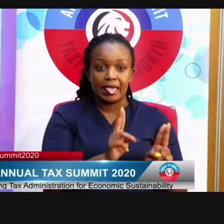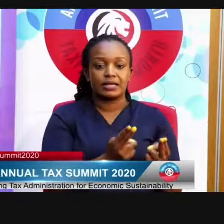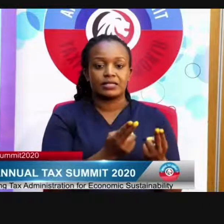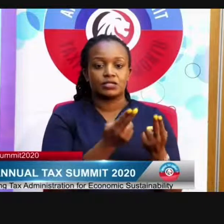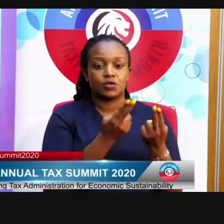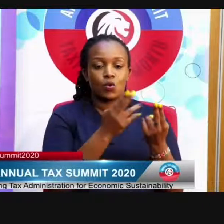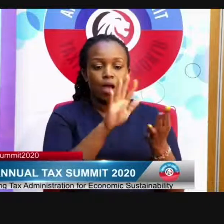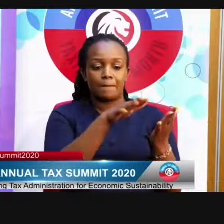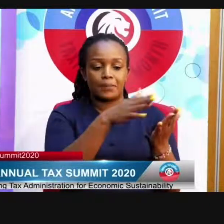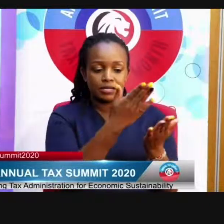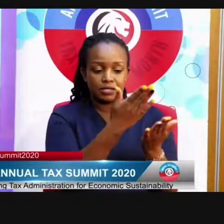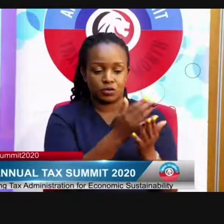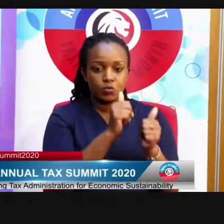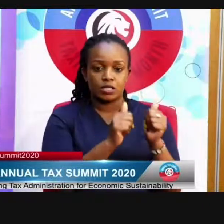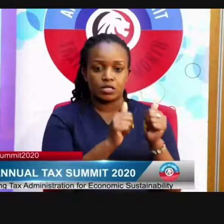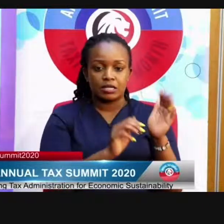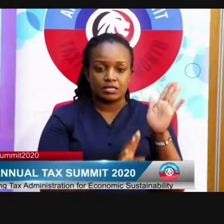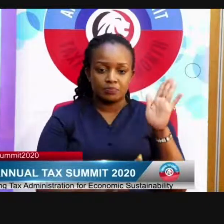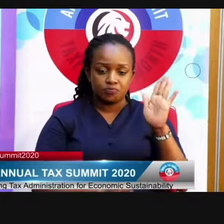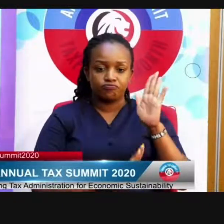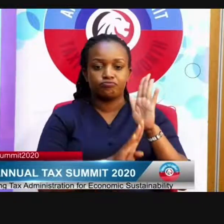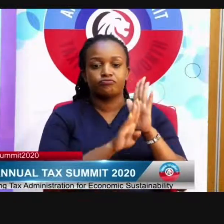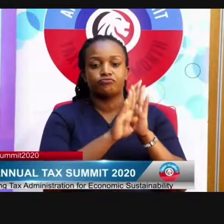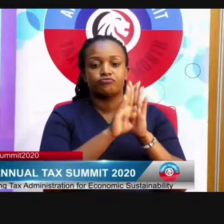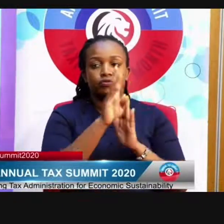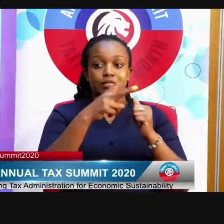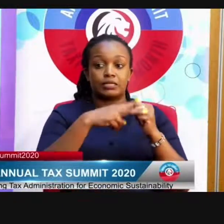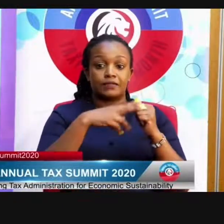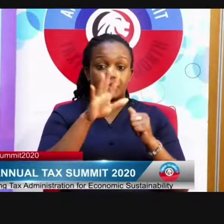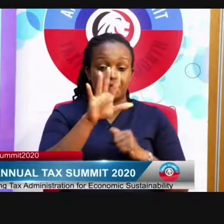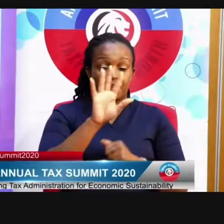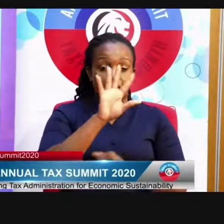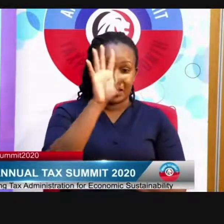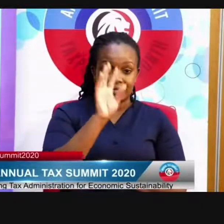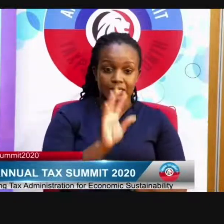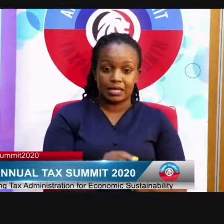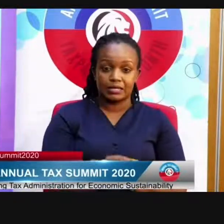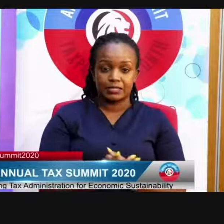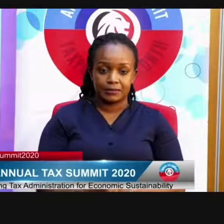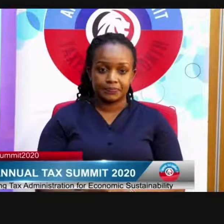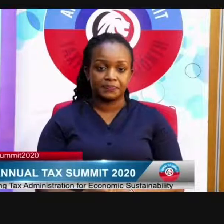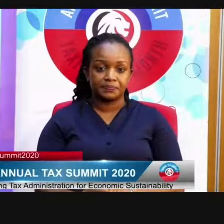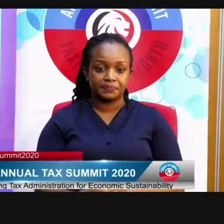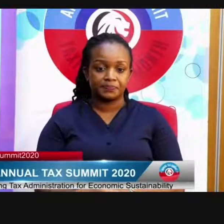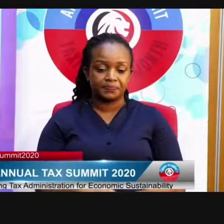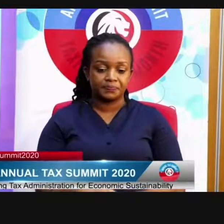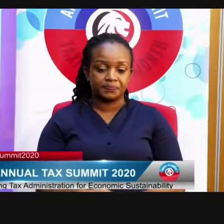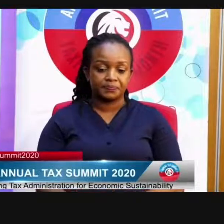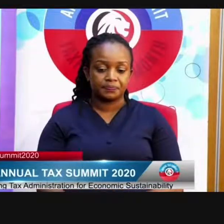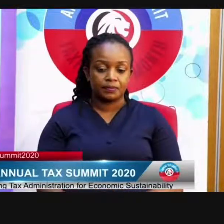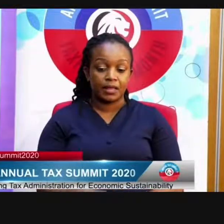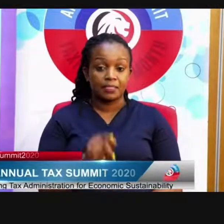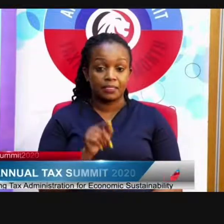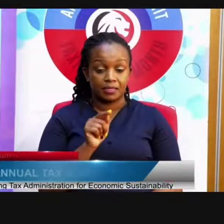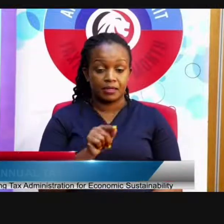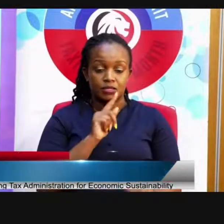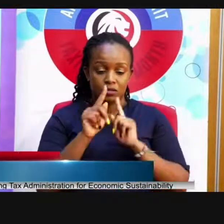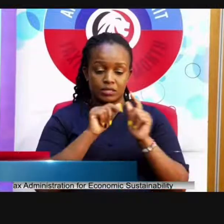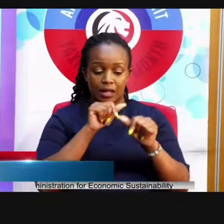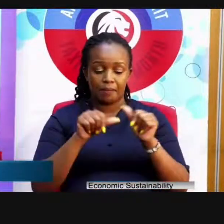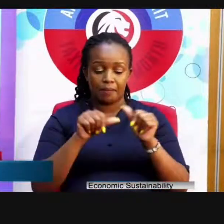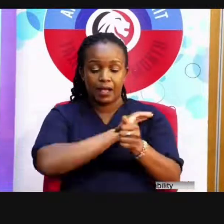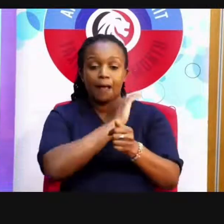75%. And this really speaks to a capacity erosion in the